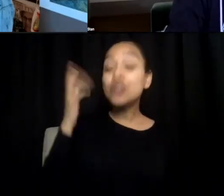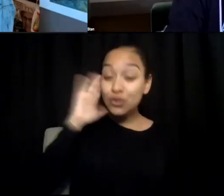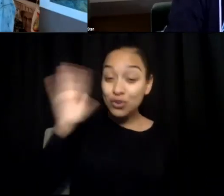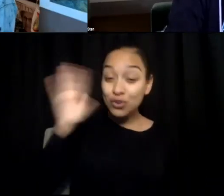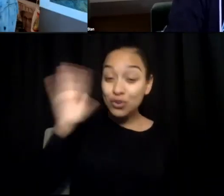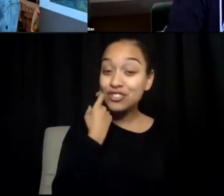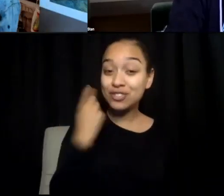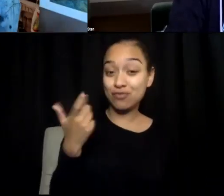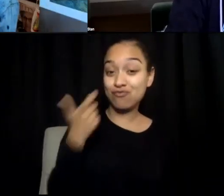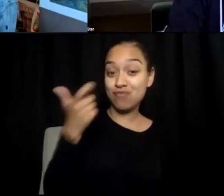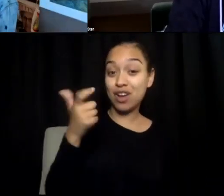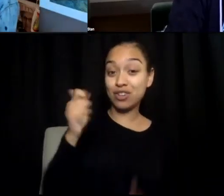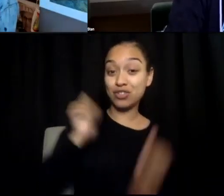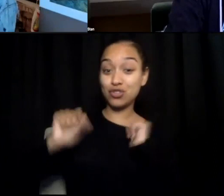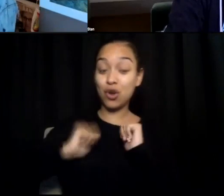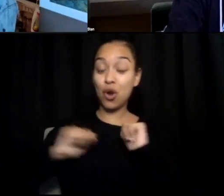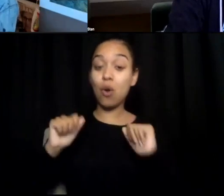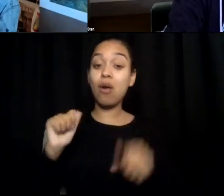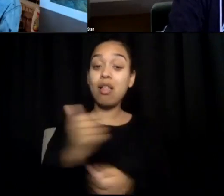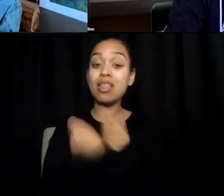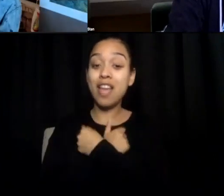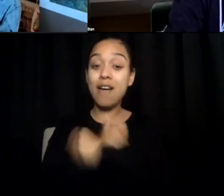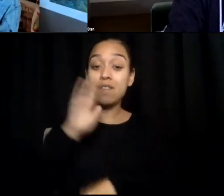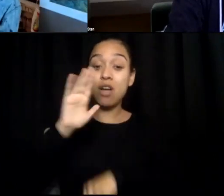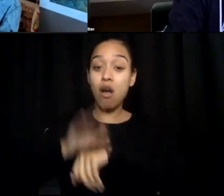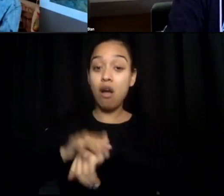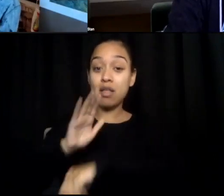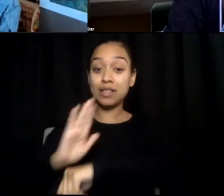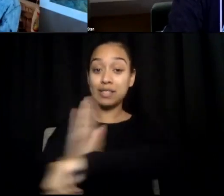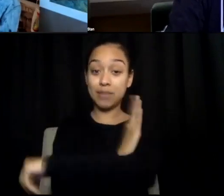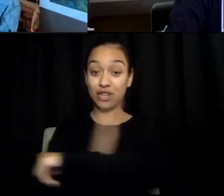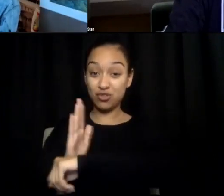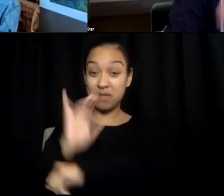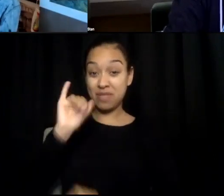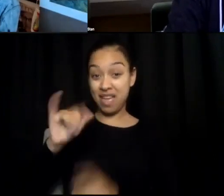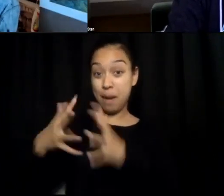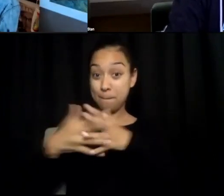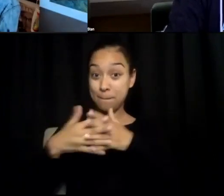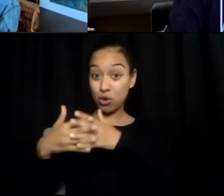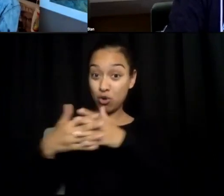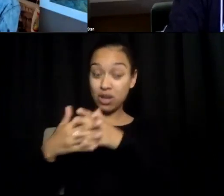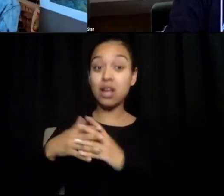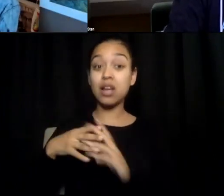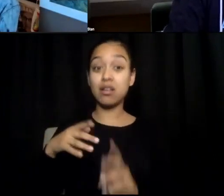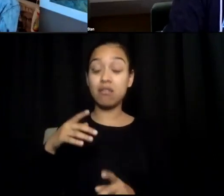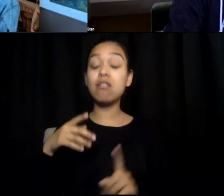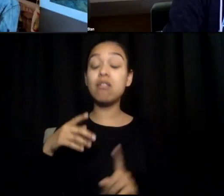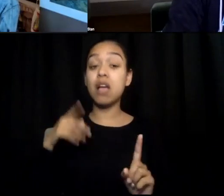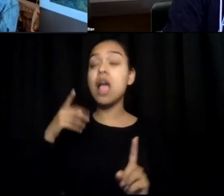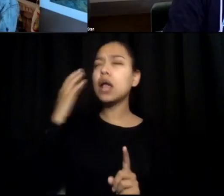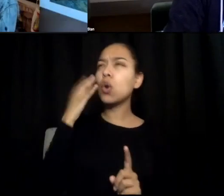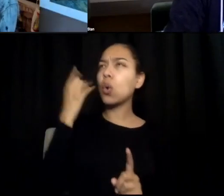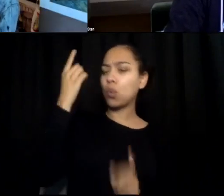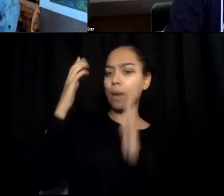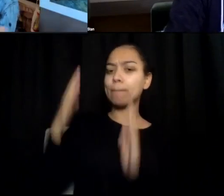Netflix, the American version. And I know several people in that show. And one of them, the